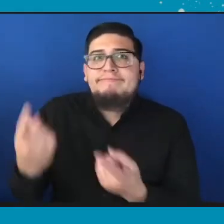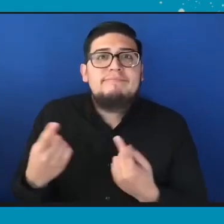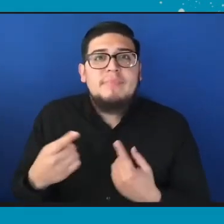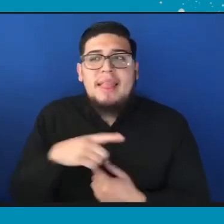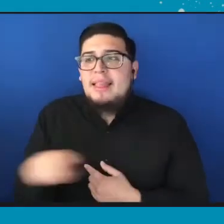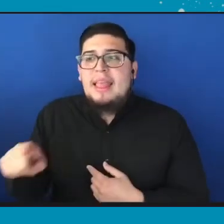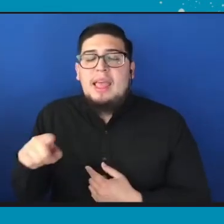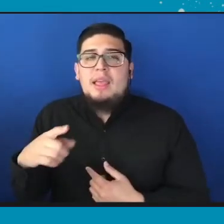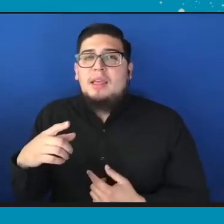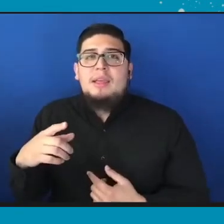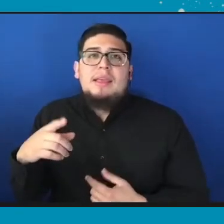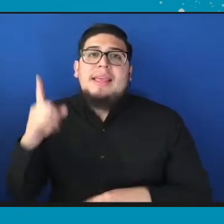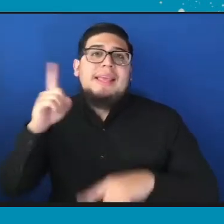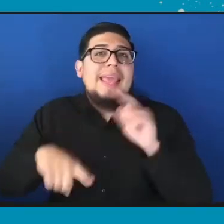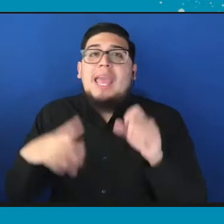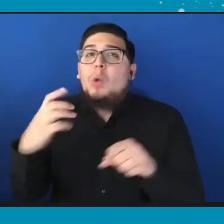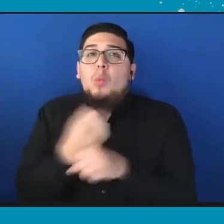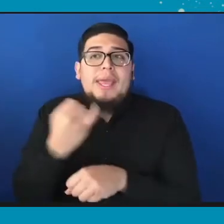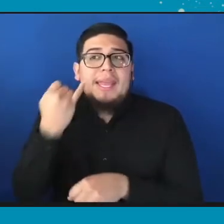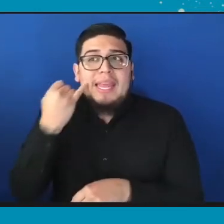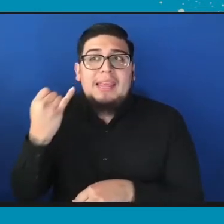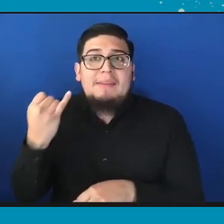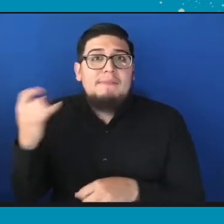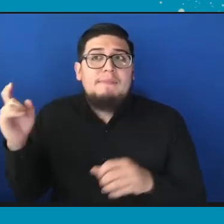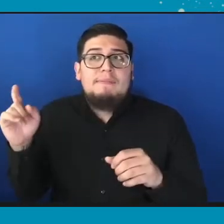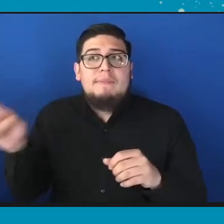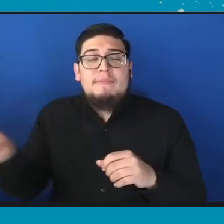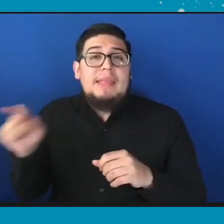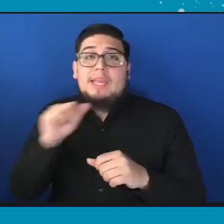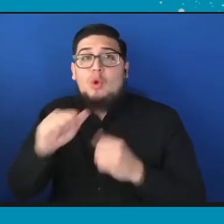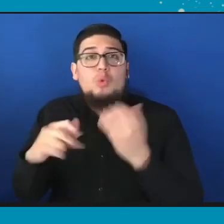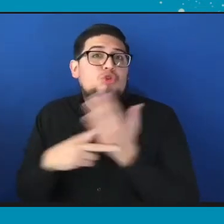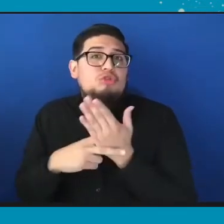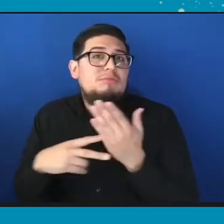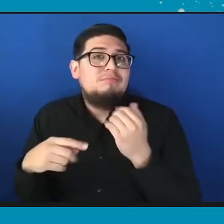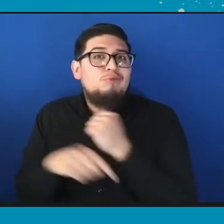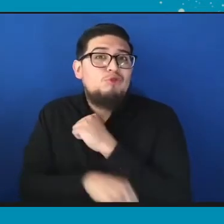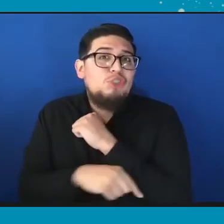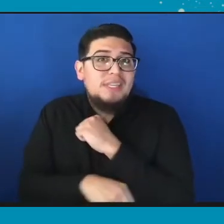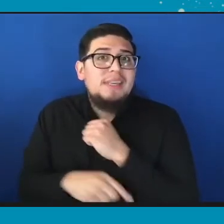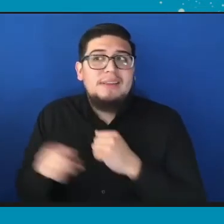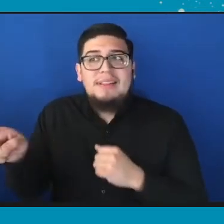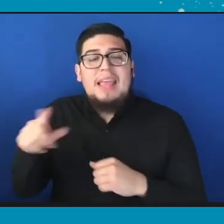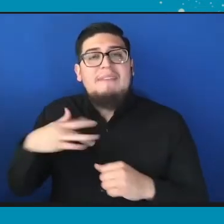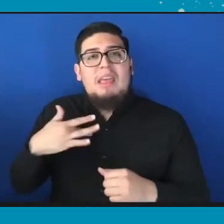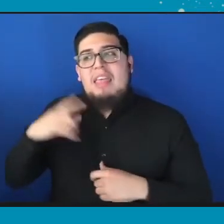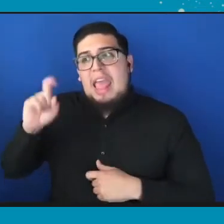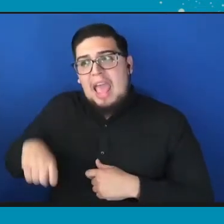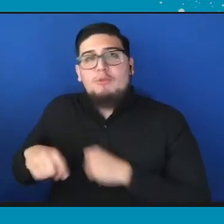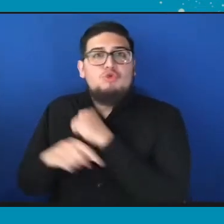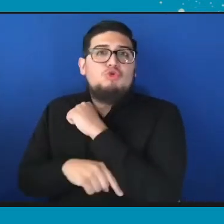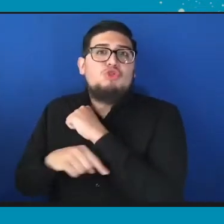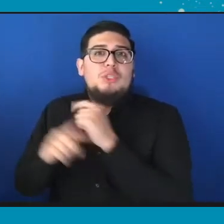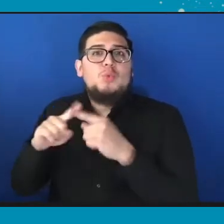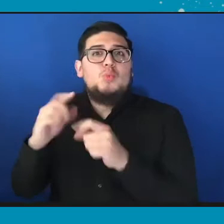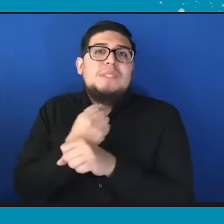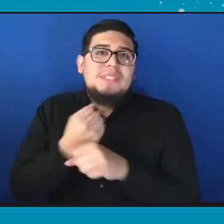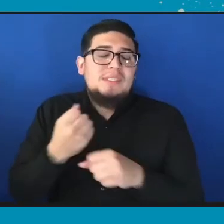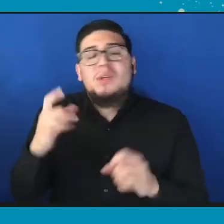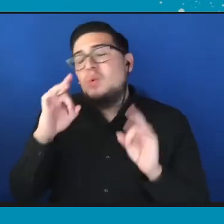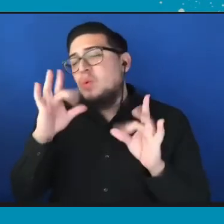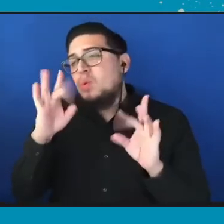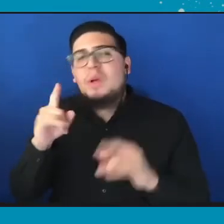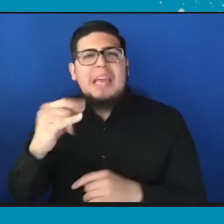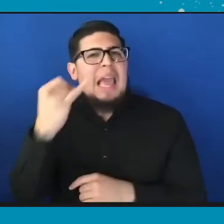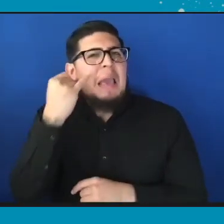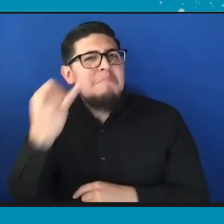if they don't cheat. And 2020, we talk about how high that turnout was. Imagine what that turnout would have been had